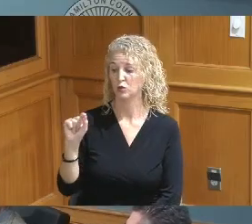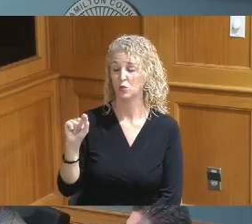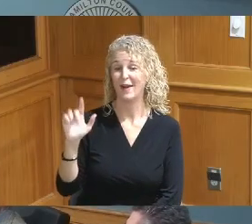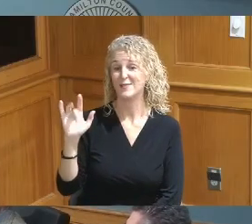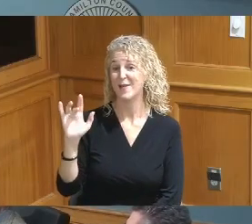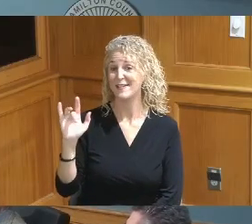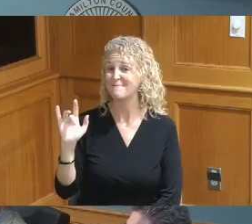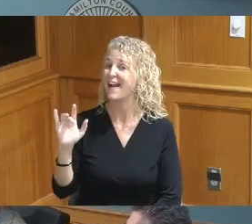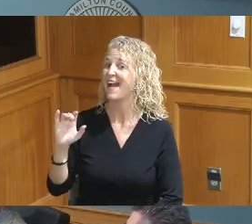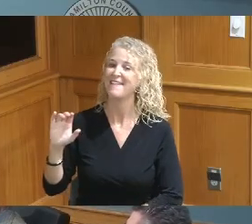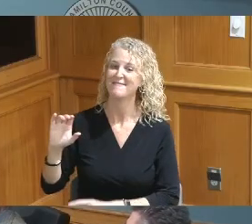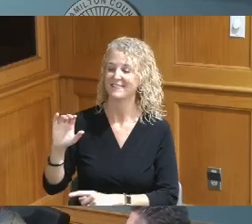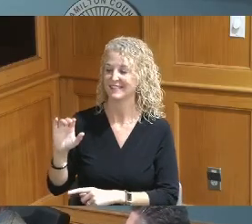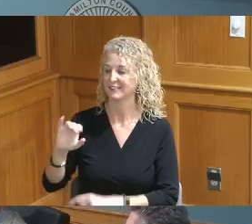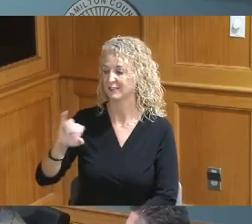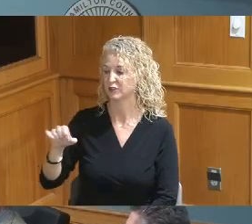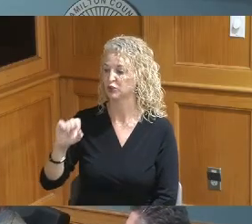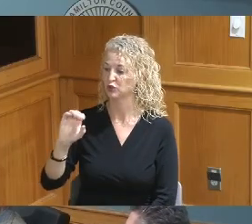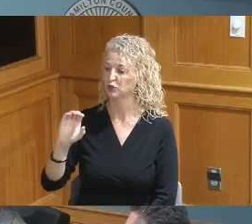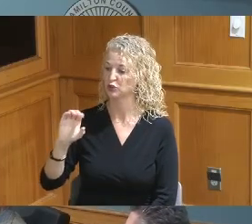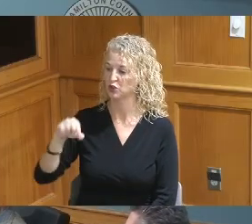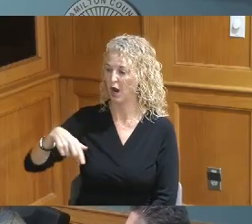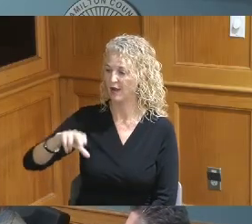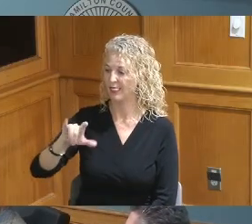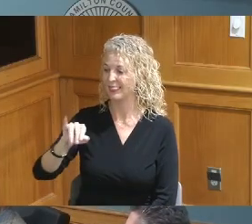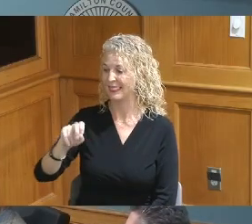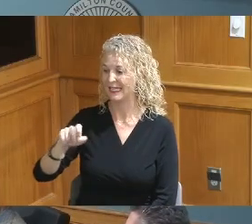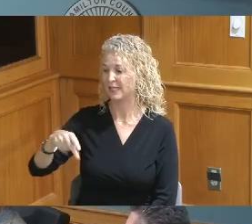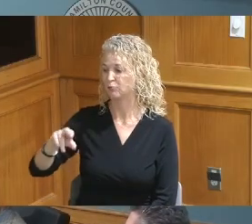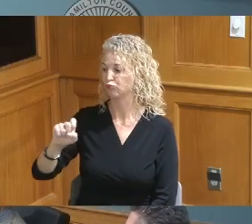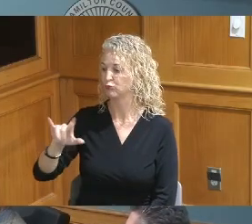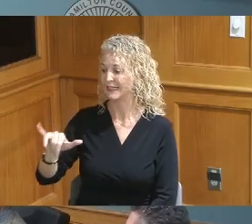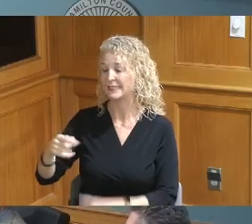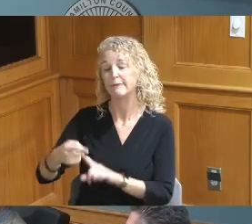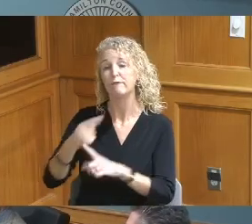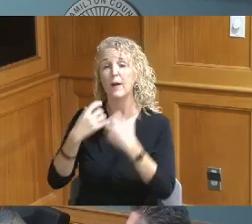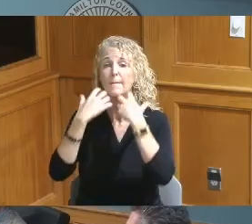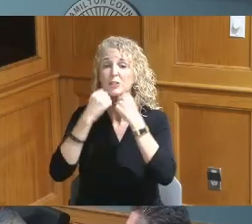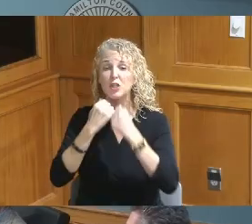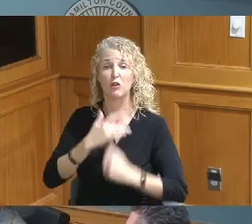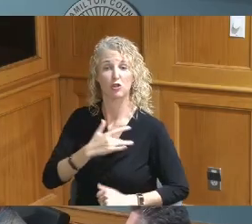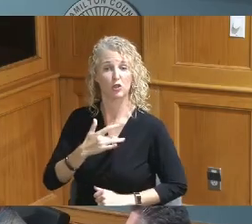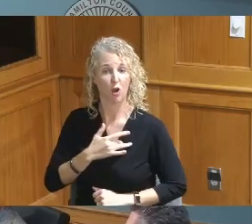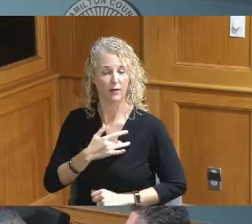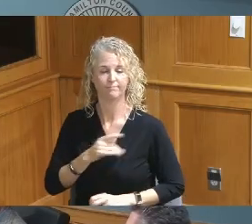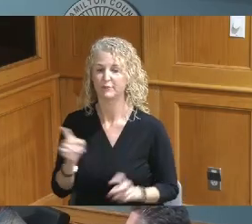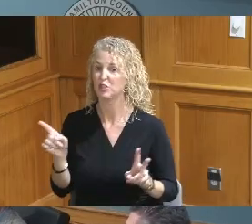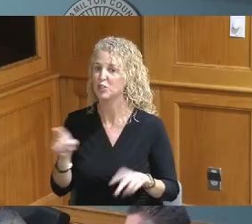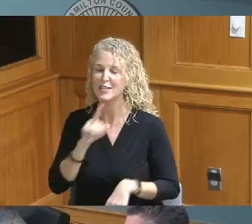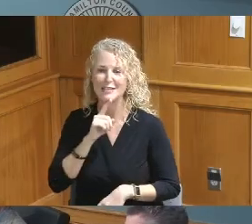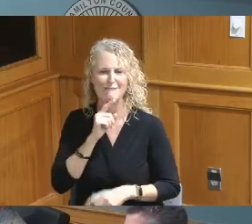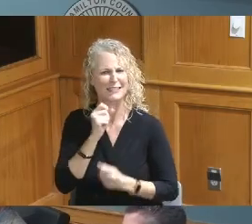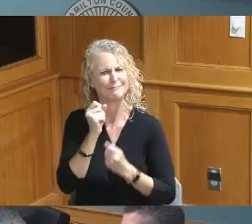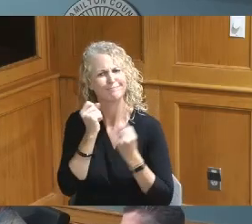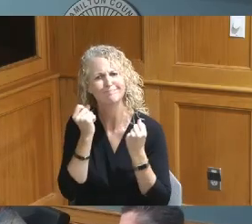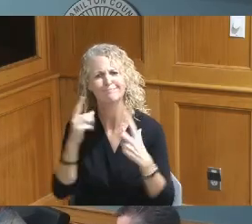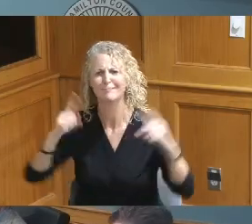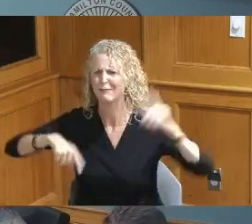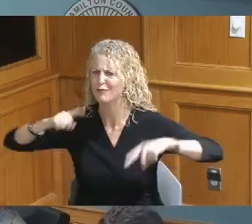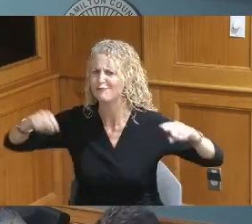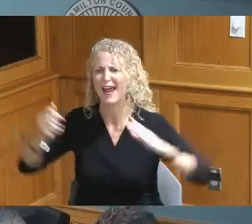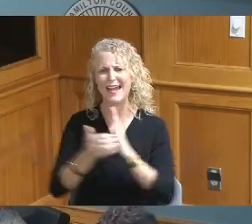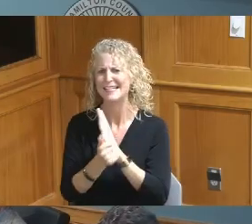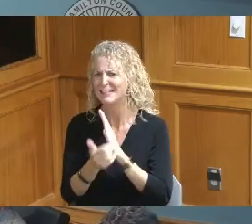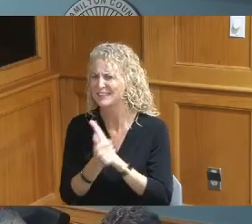Jacqueline Presley from Cherished Hearts. Jacqueline is often described as a jack of all trades and master of